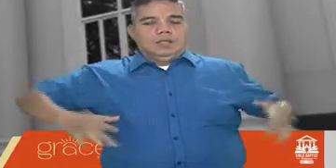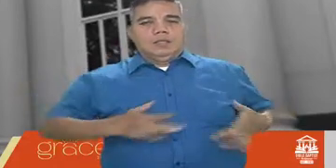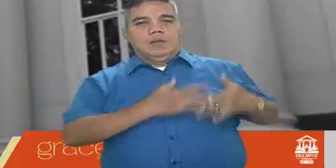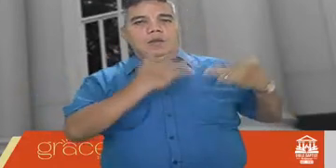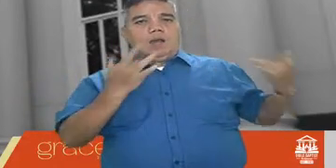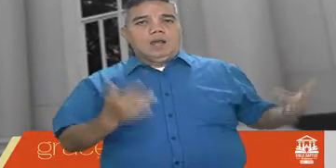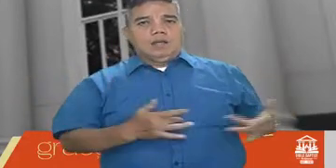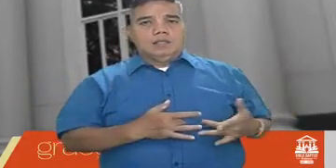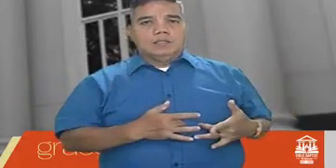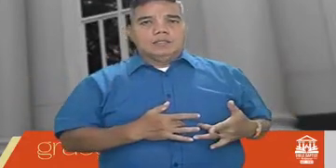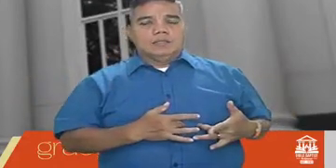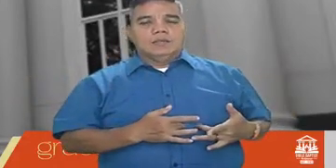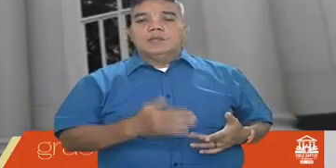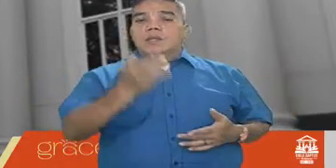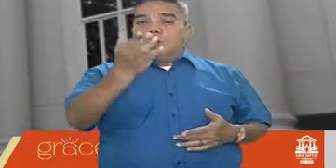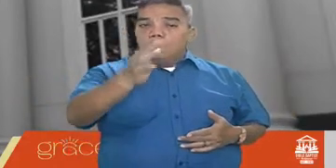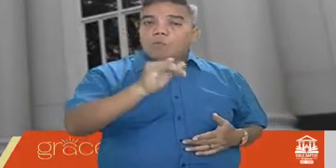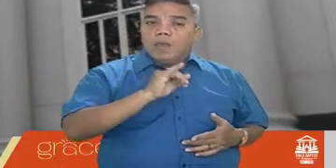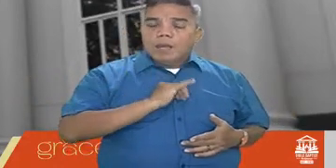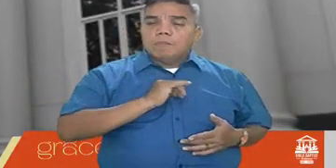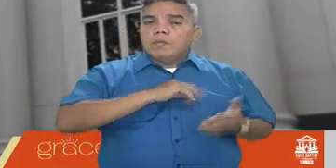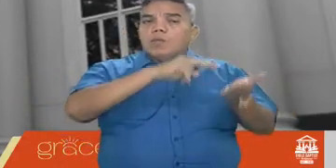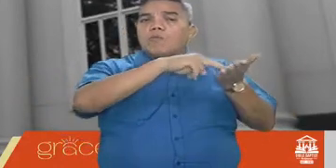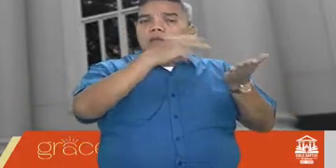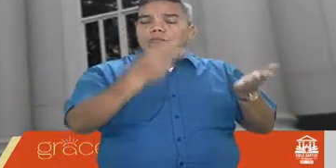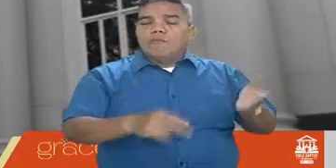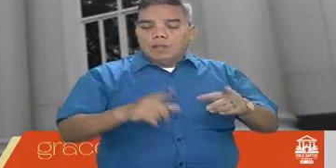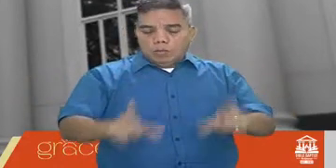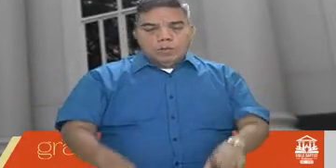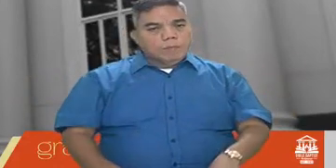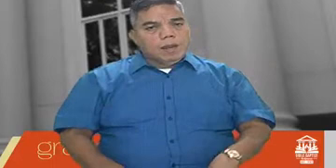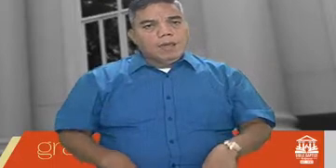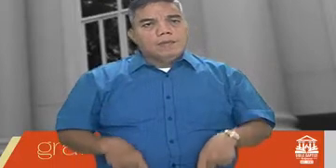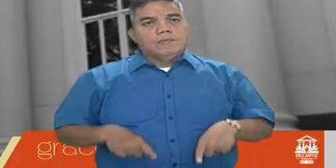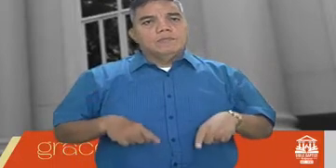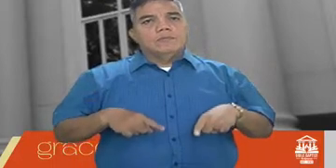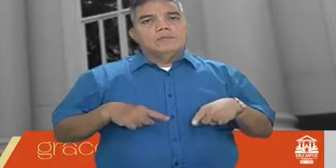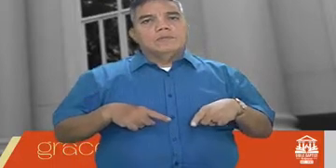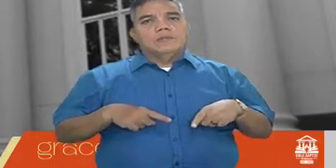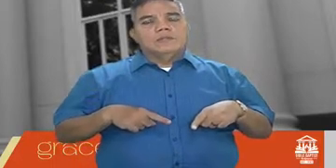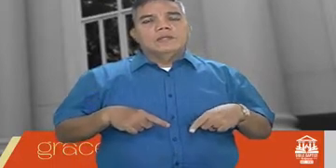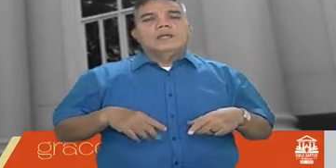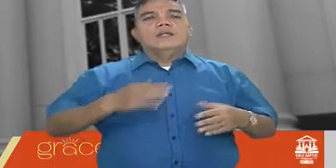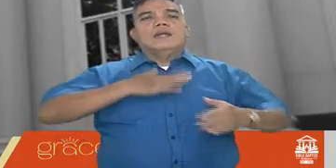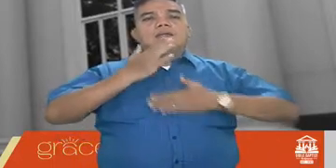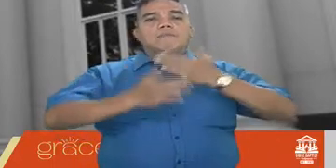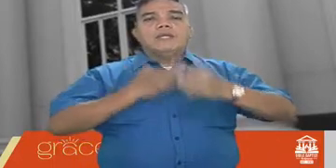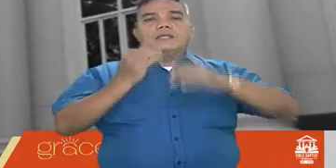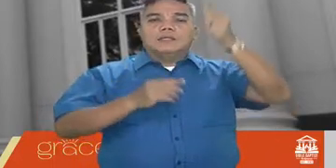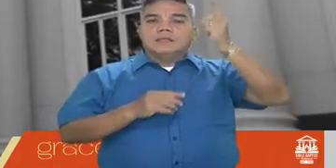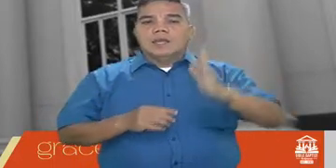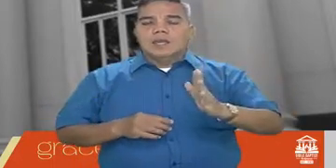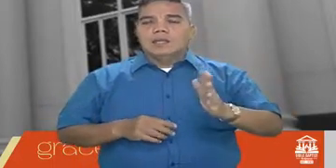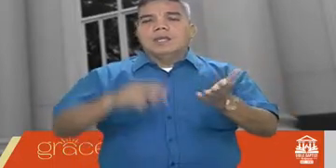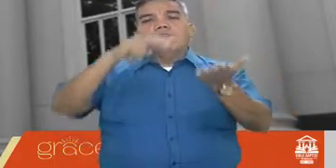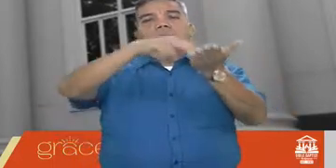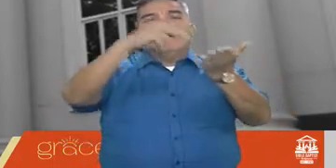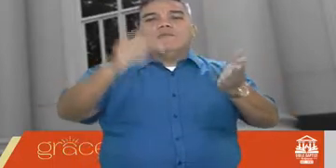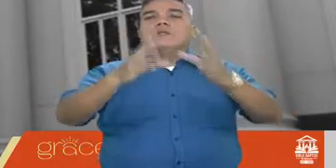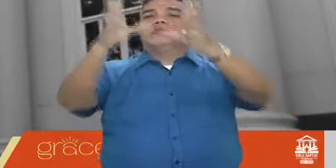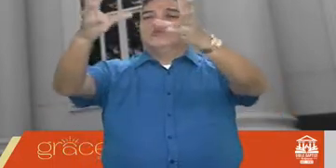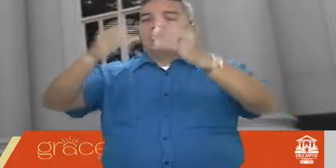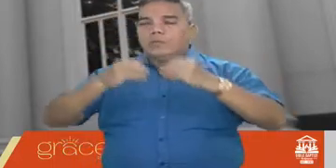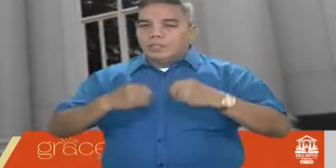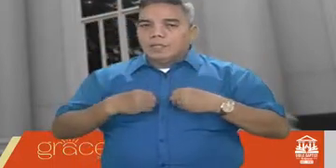heart's bitterness, you and me will fail to live a life that pleases God, and will fail